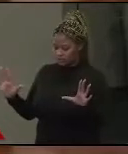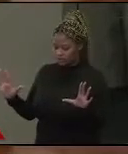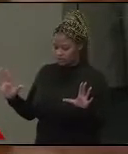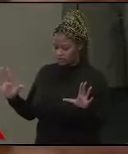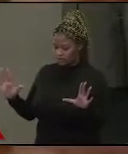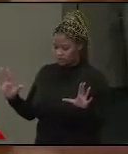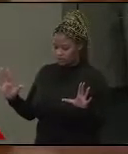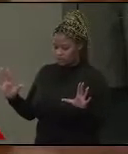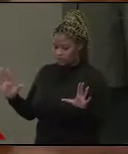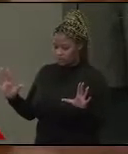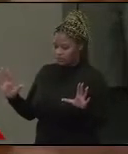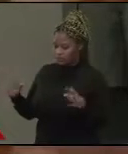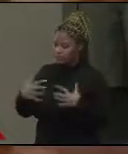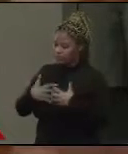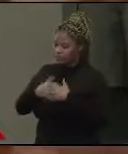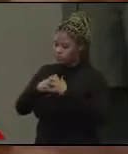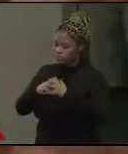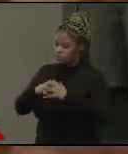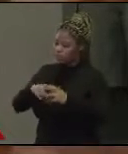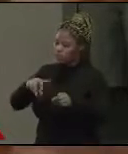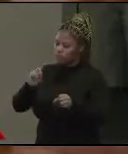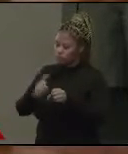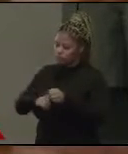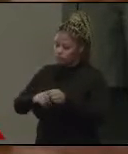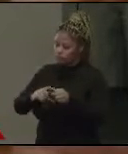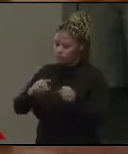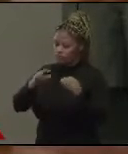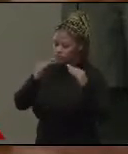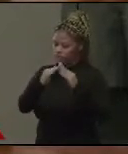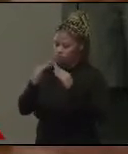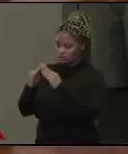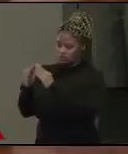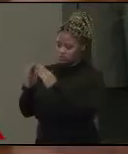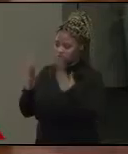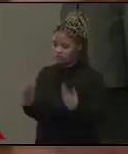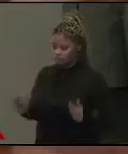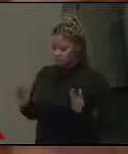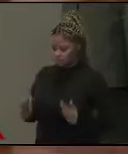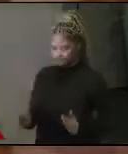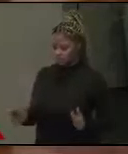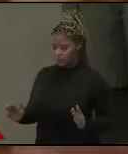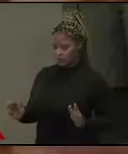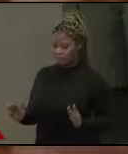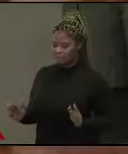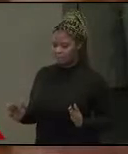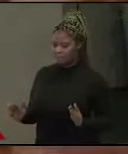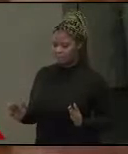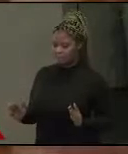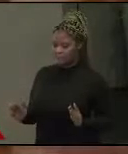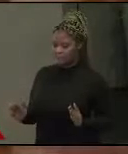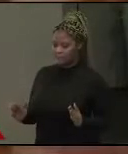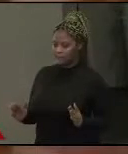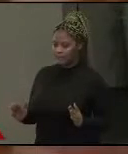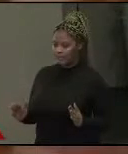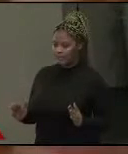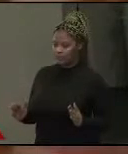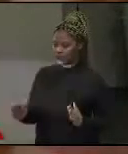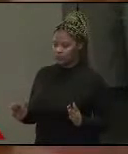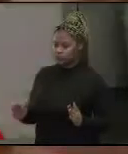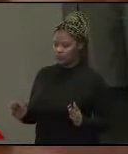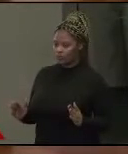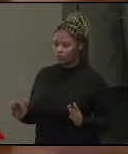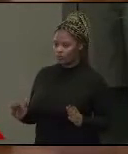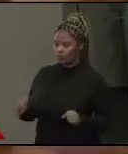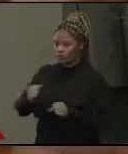conceptualization of the establishment of quality, sustainable human settlements. It must be that there is a clear role clarification of